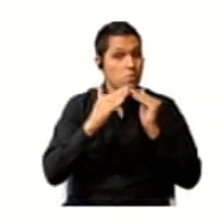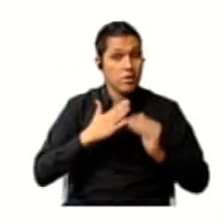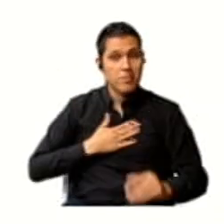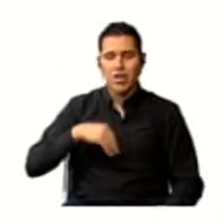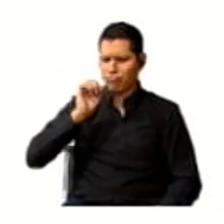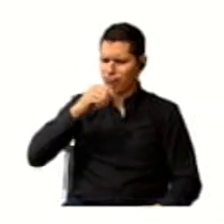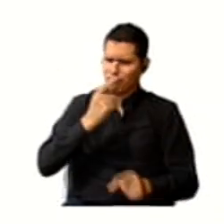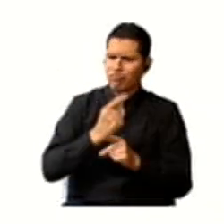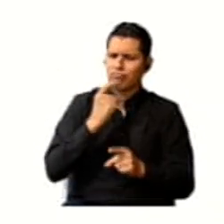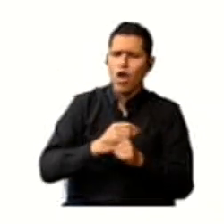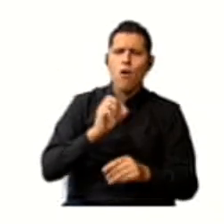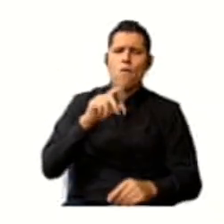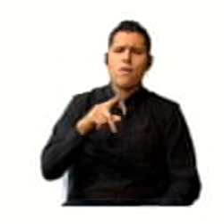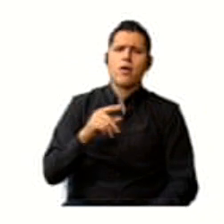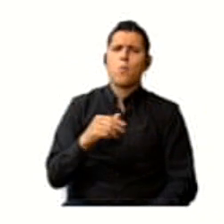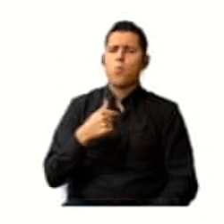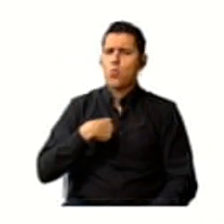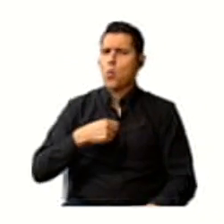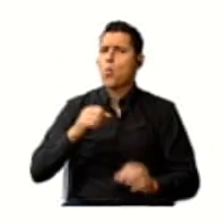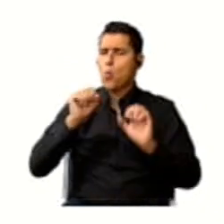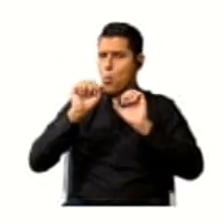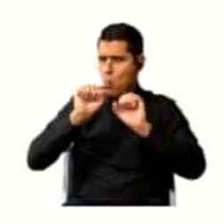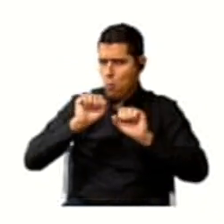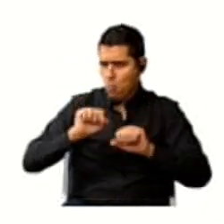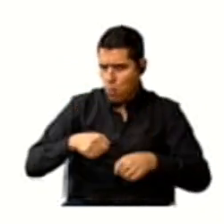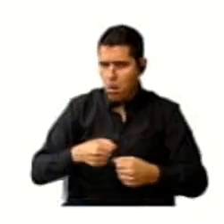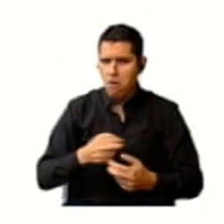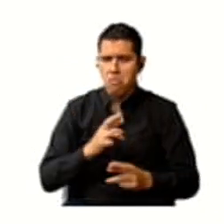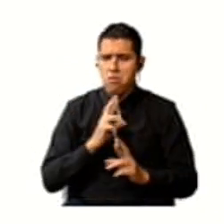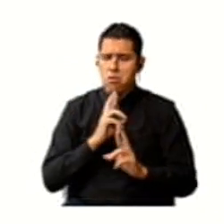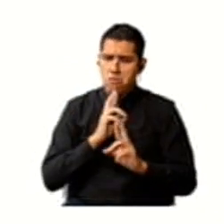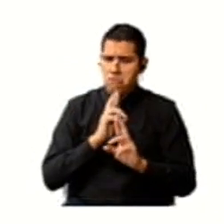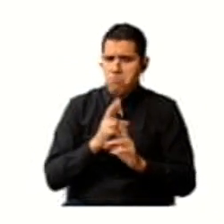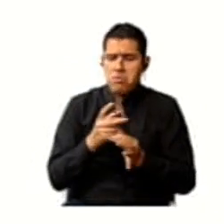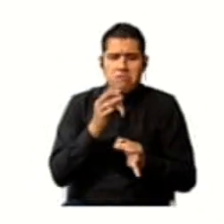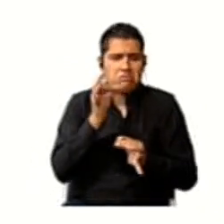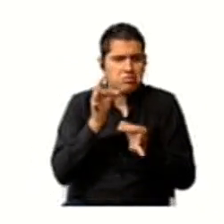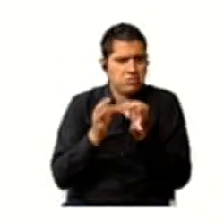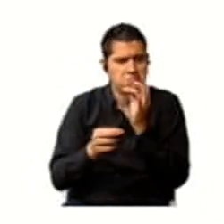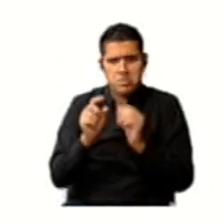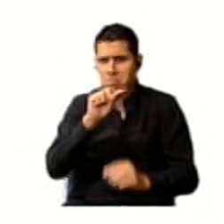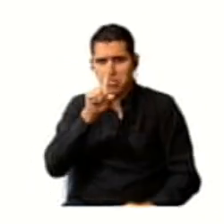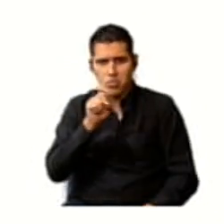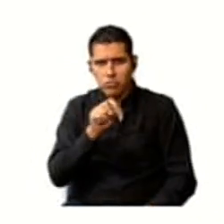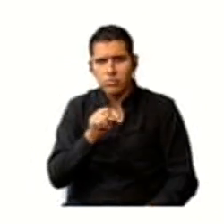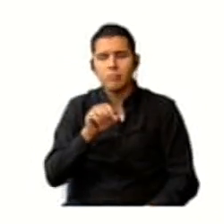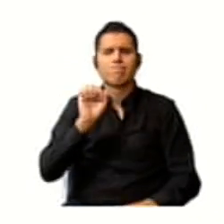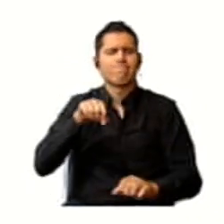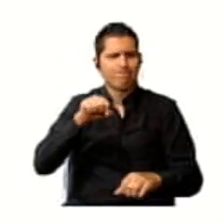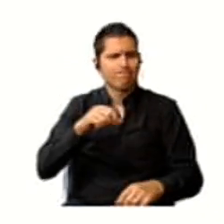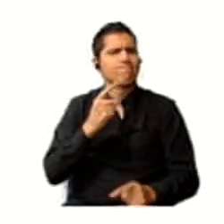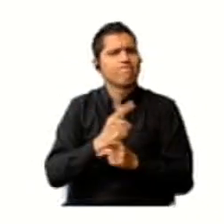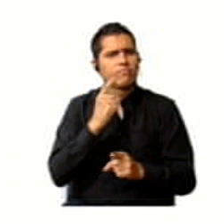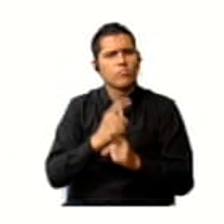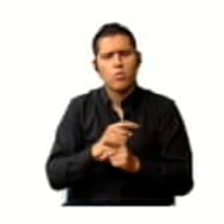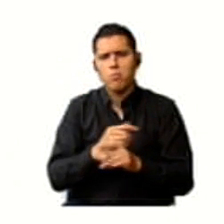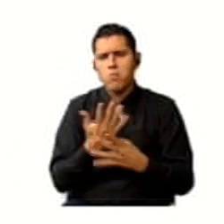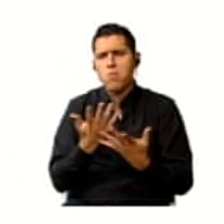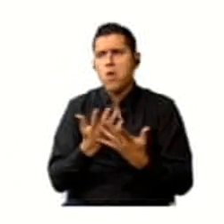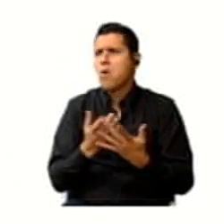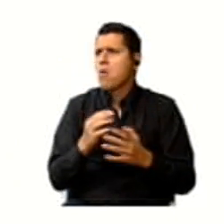Let's see. I can answer simple questions. Yes, like what questions,